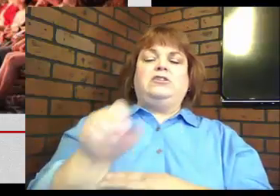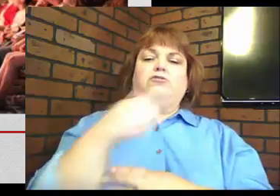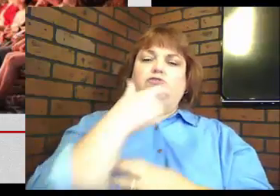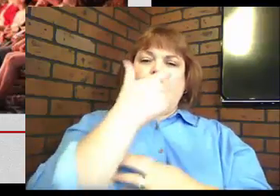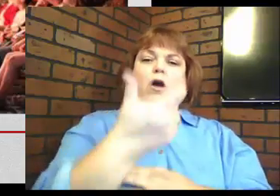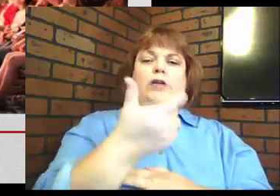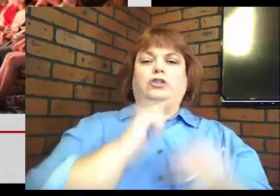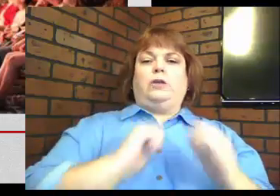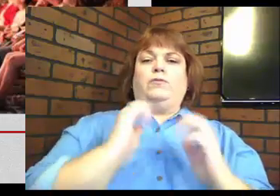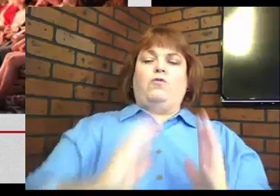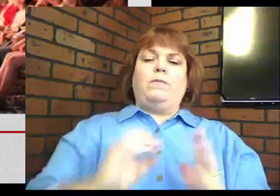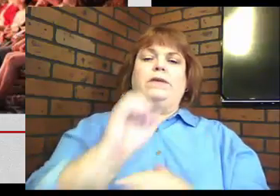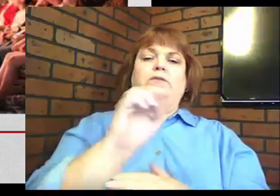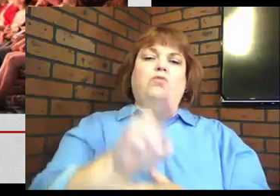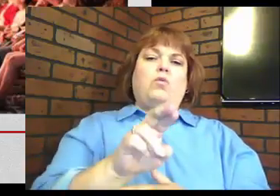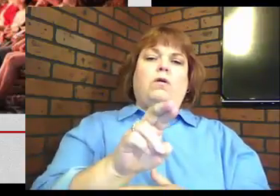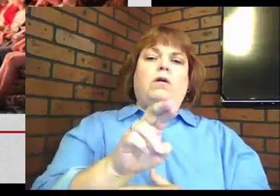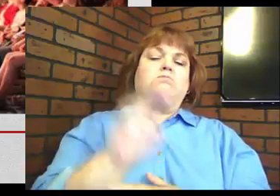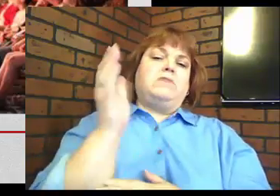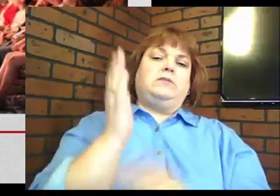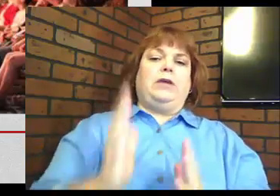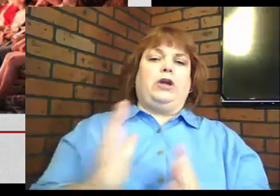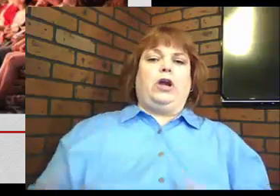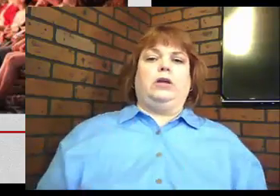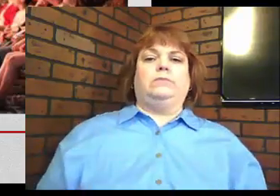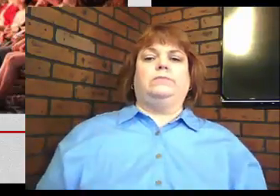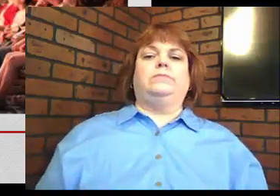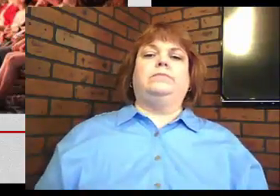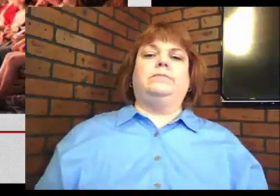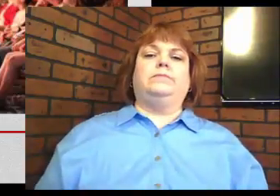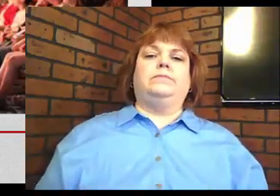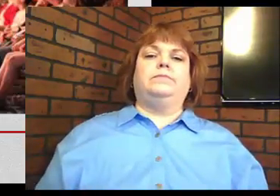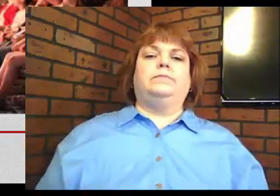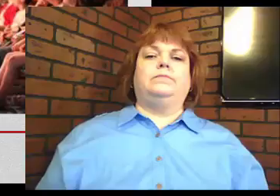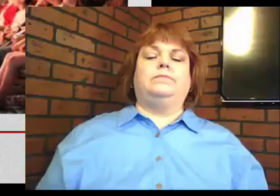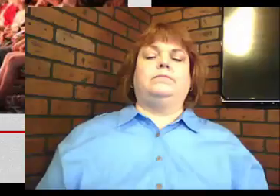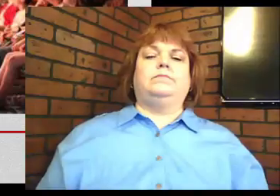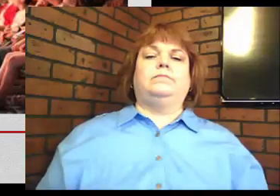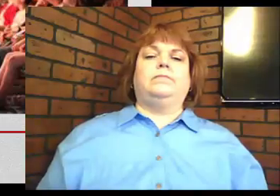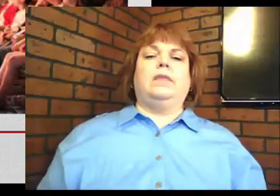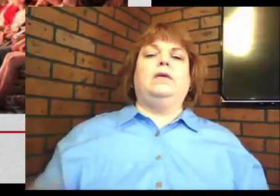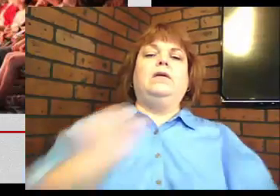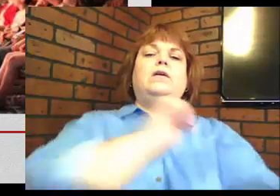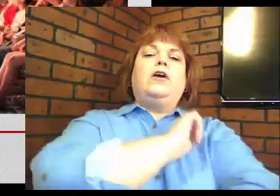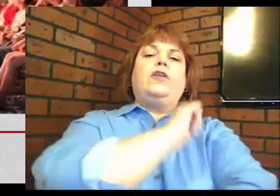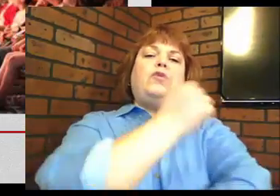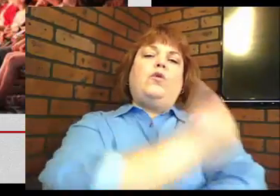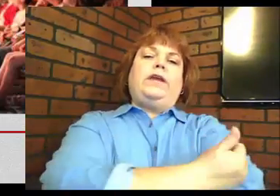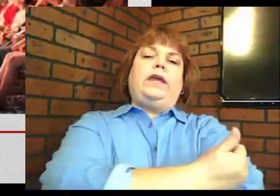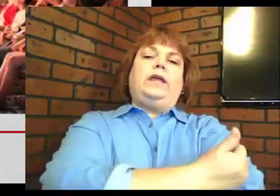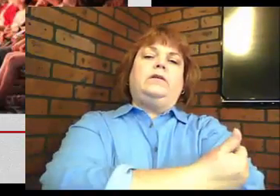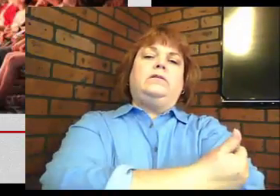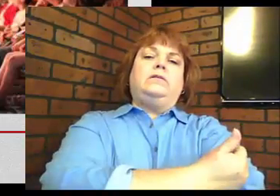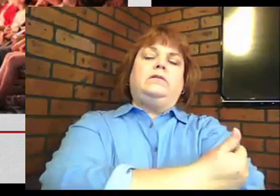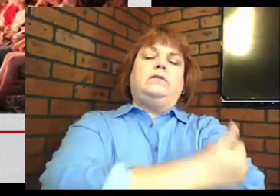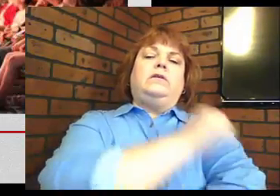Audience, the people in a group that sit to watch a performance or a